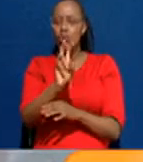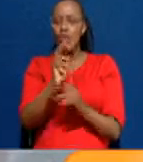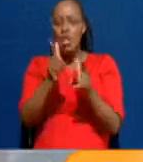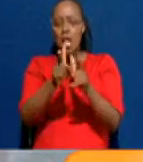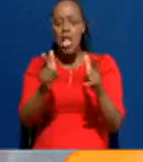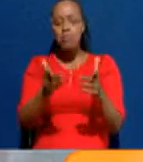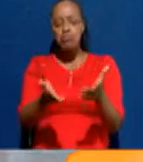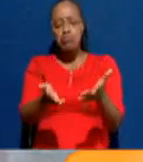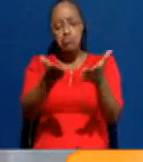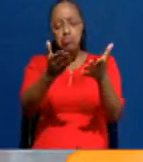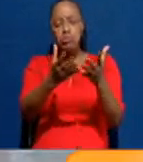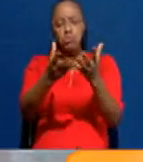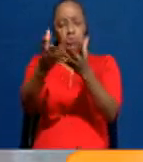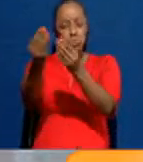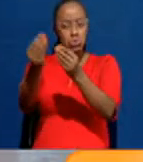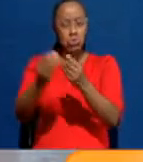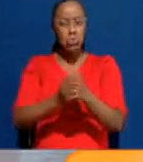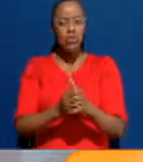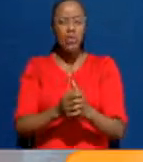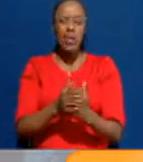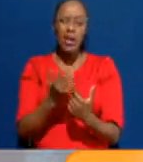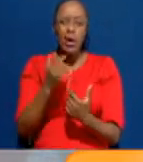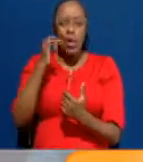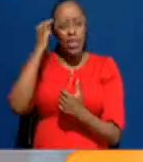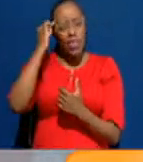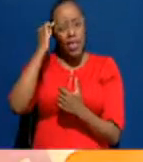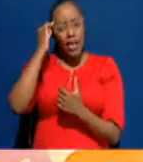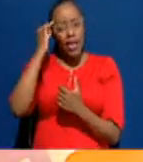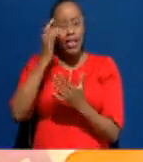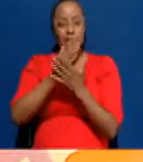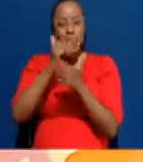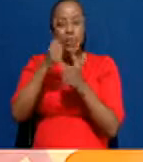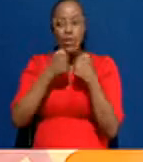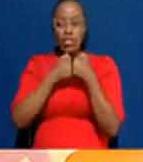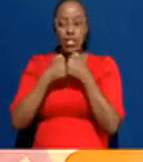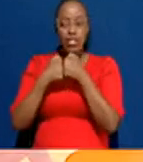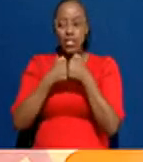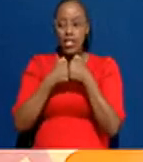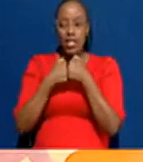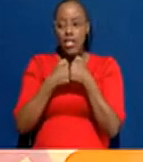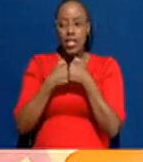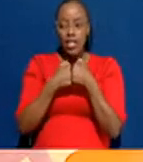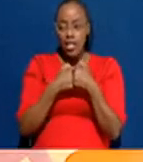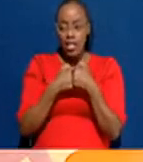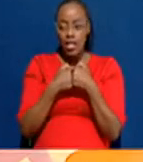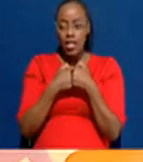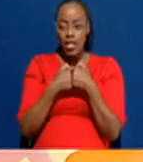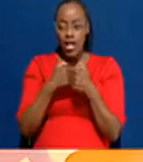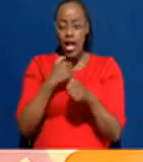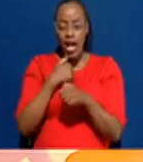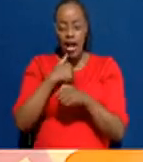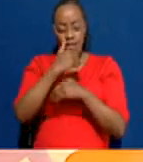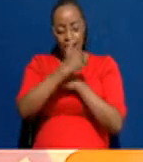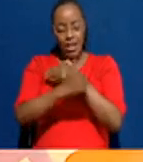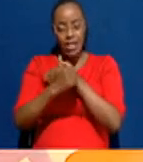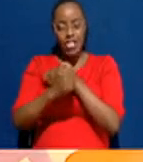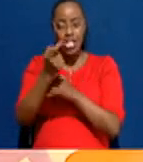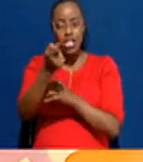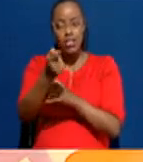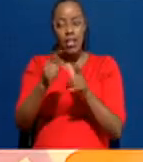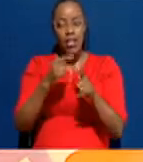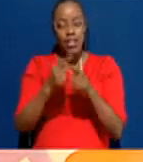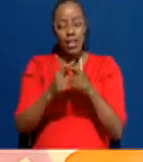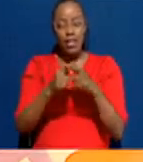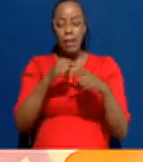Nakakubalia wewende. I think it will impair challenge. My husband was like, alipata injury kidogo,